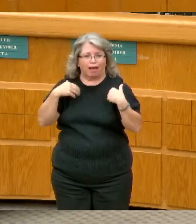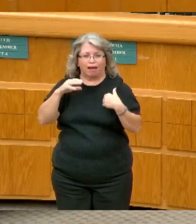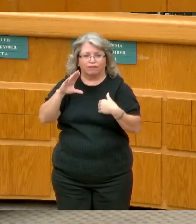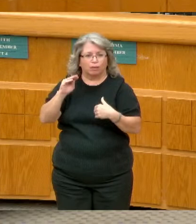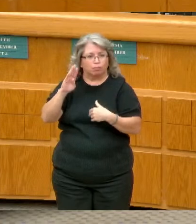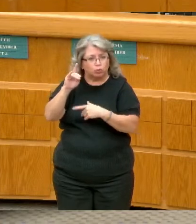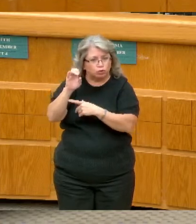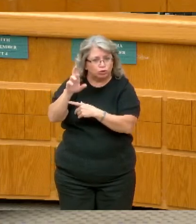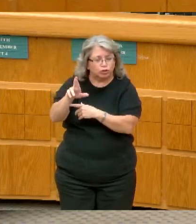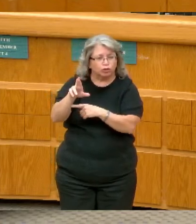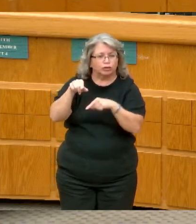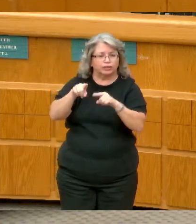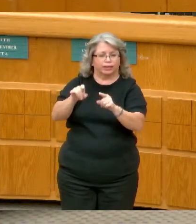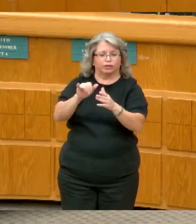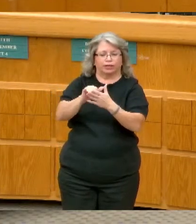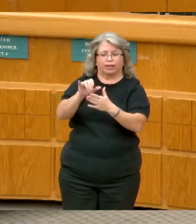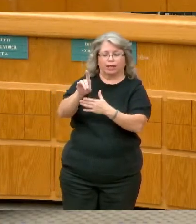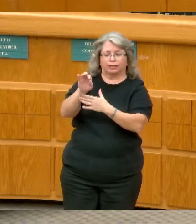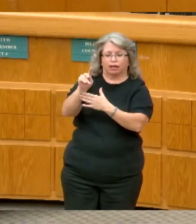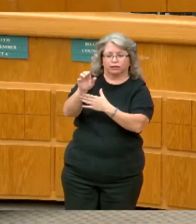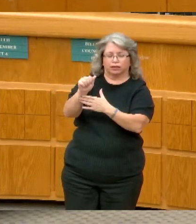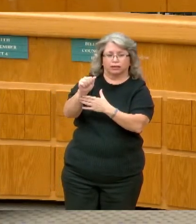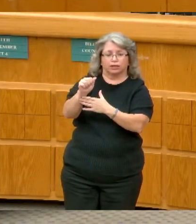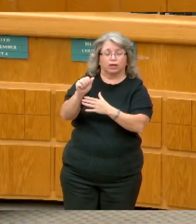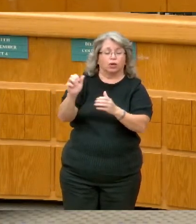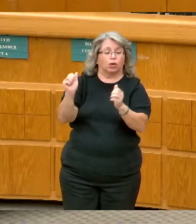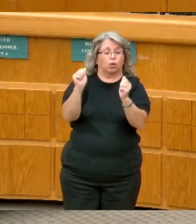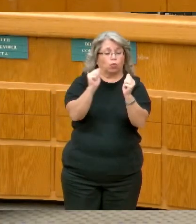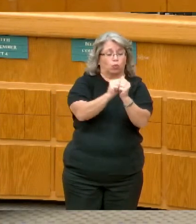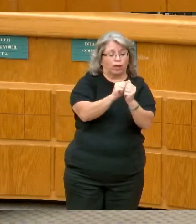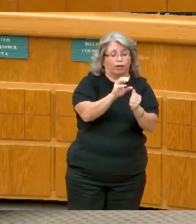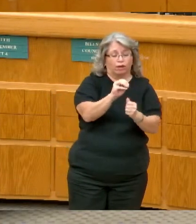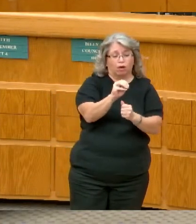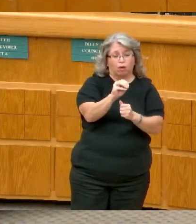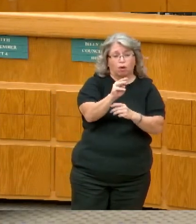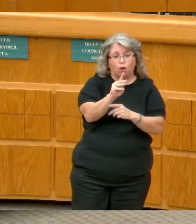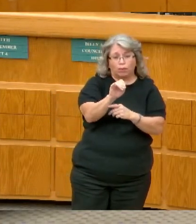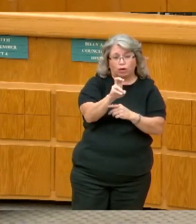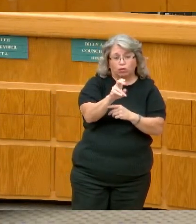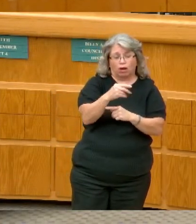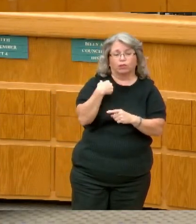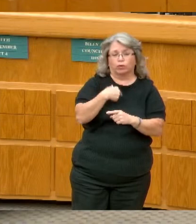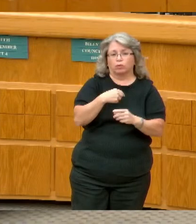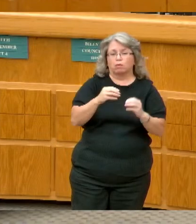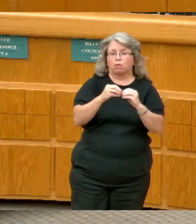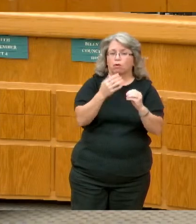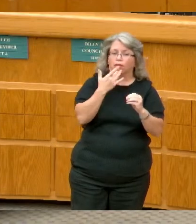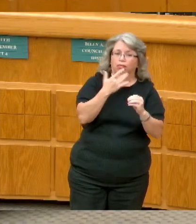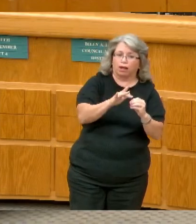more fortunate with the Omicron and with the severity being less than Delta.